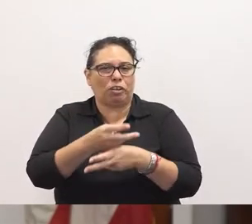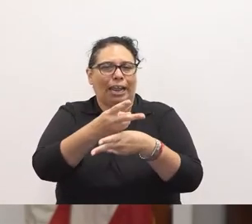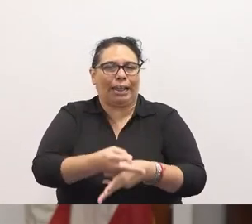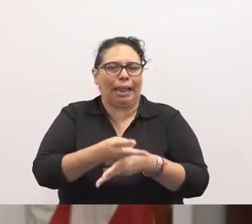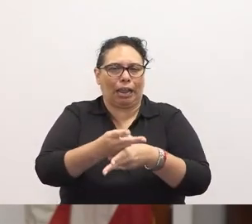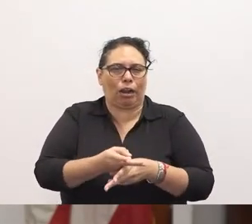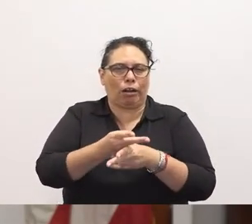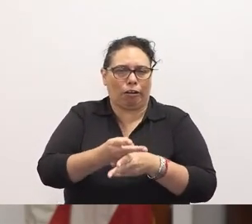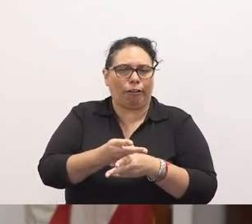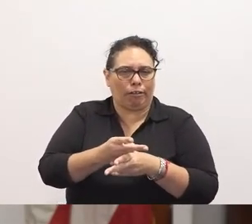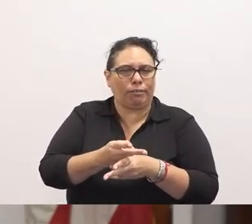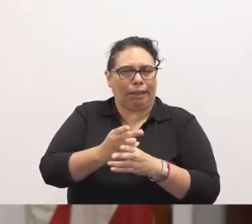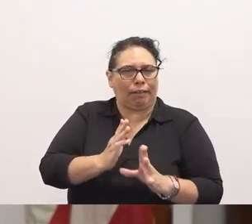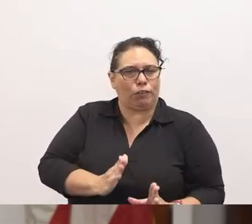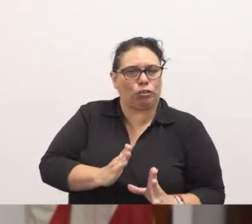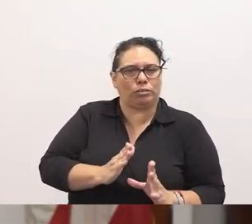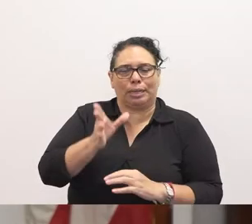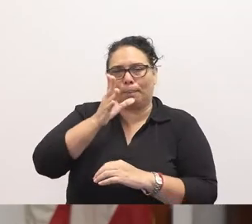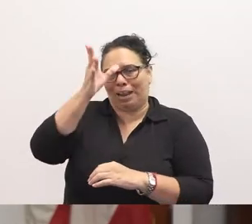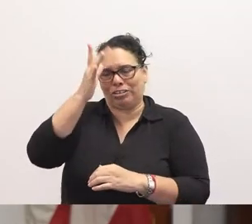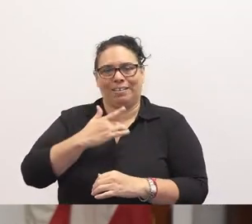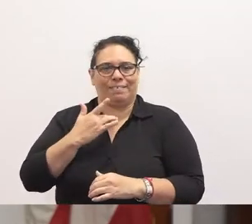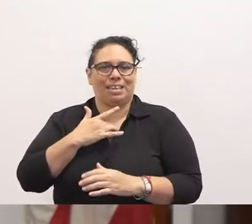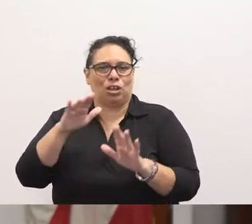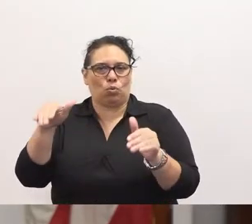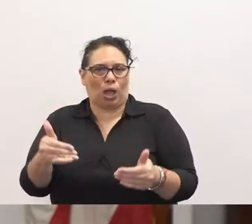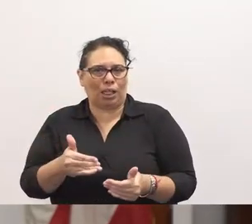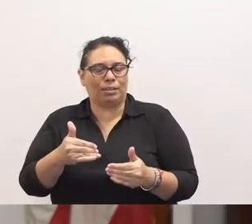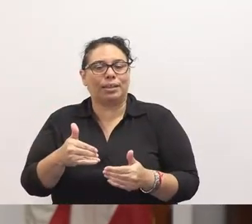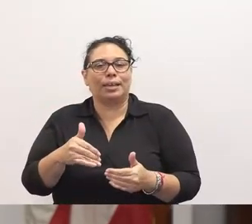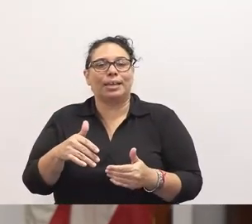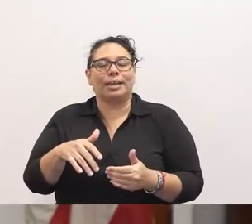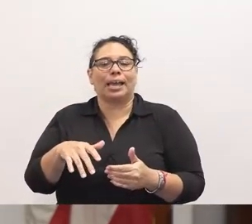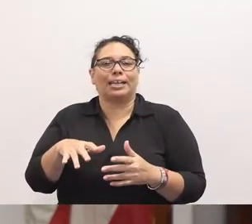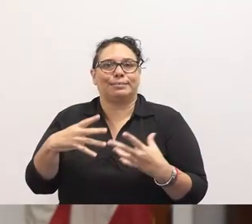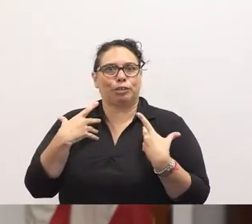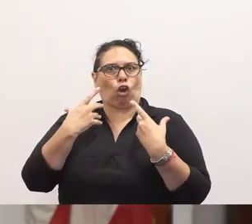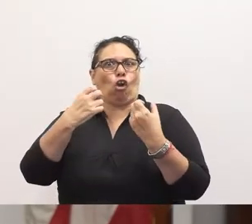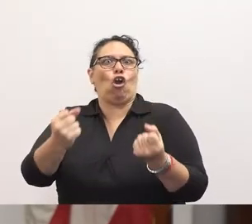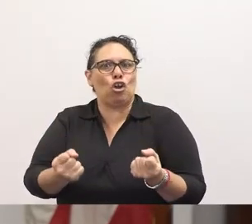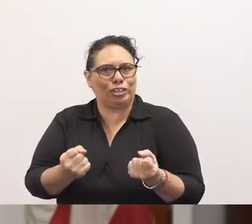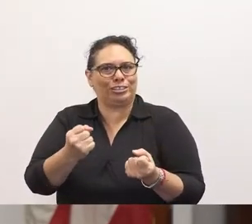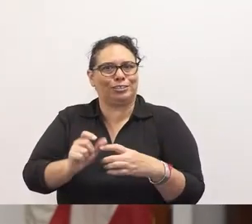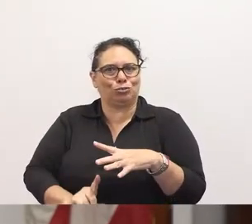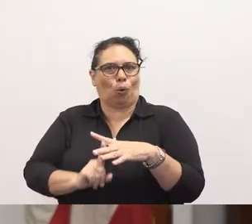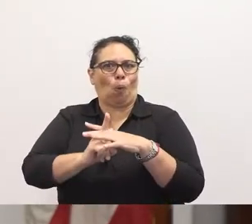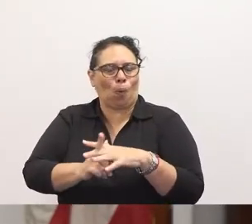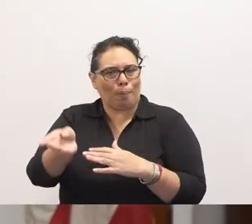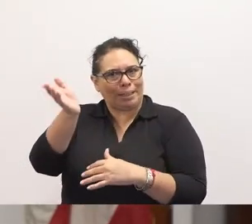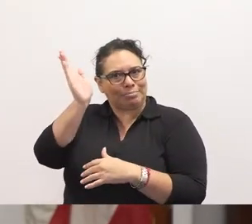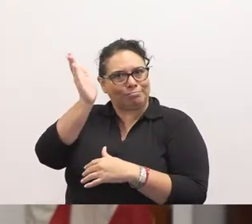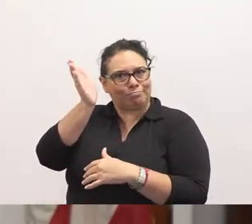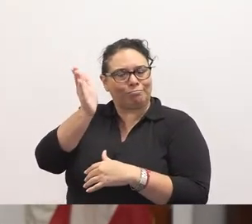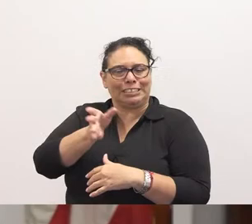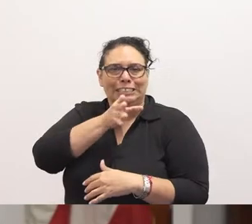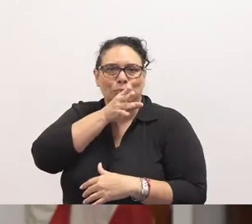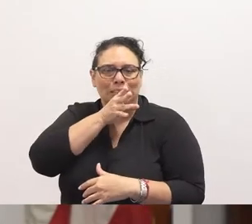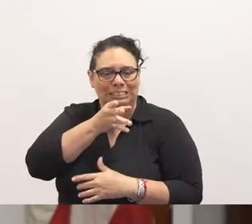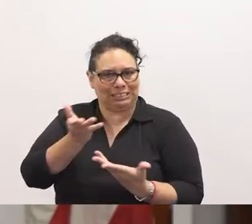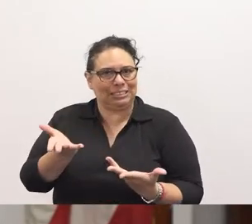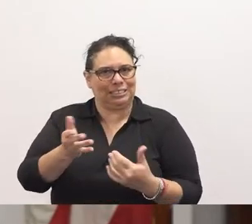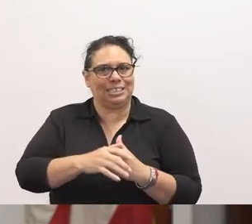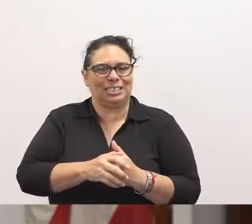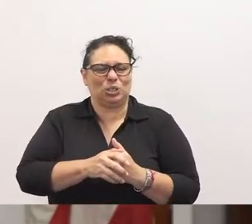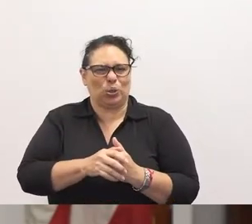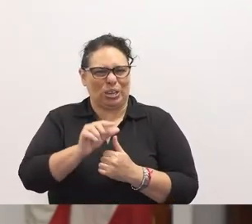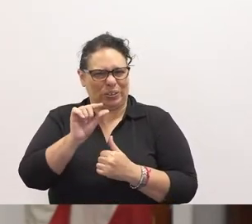parents to even feel welcome, right, to take the courage to come in here and speak today. So there are nuts and bolts